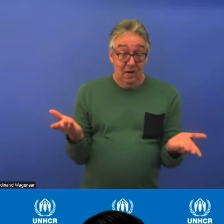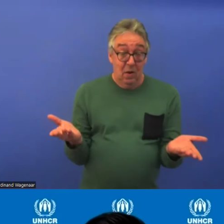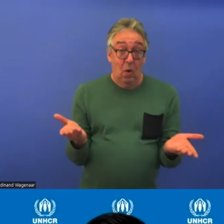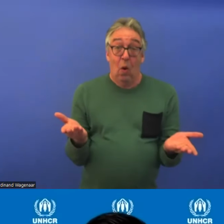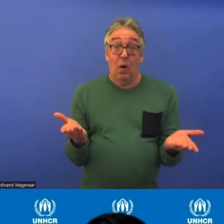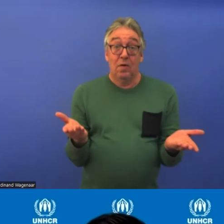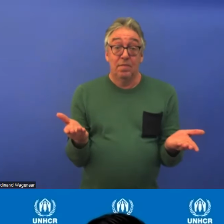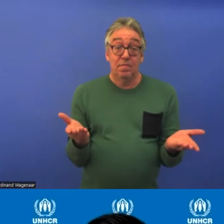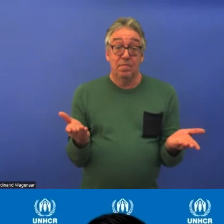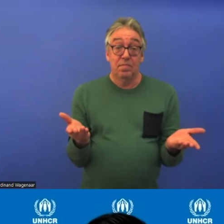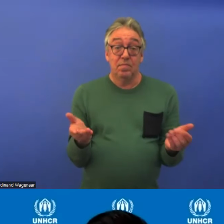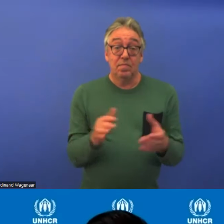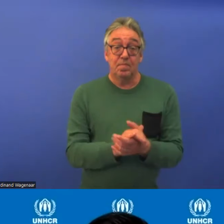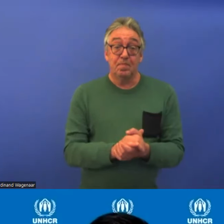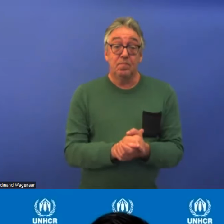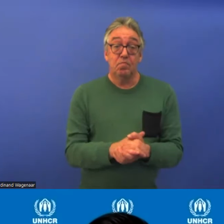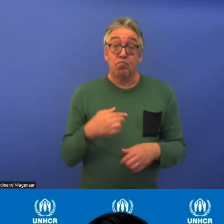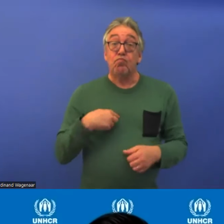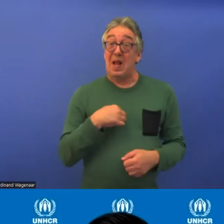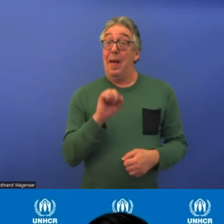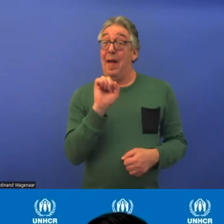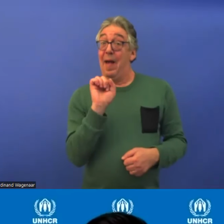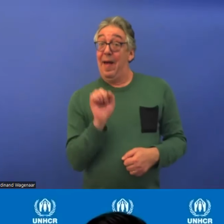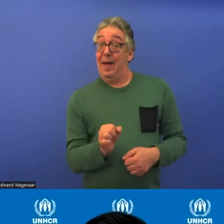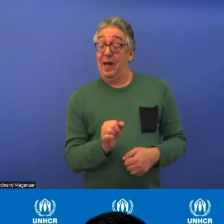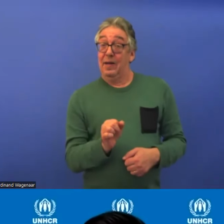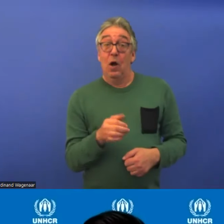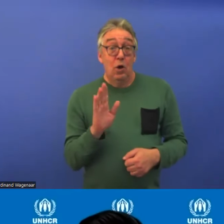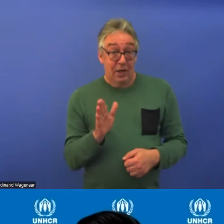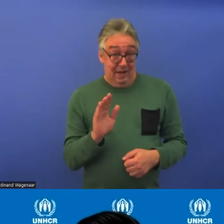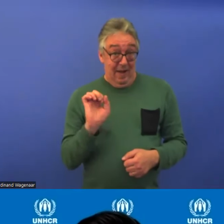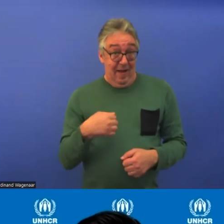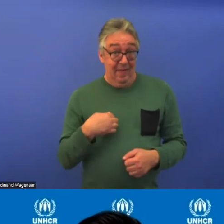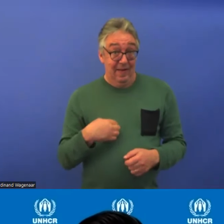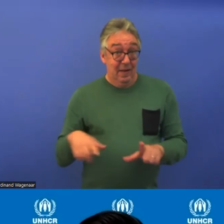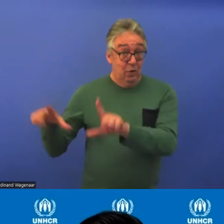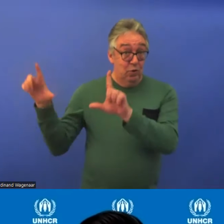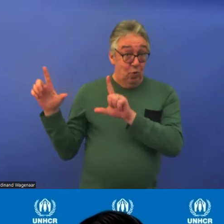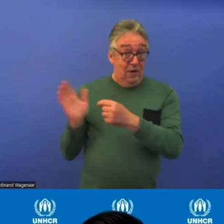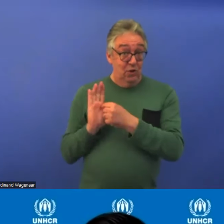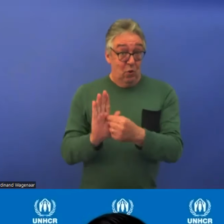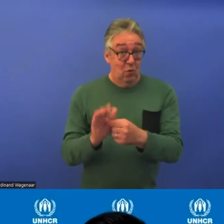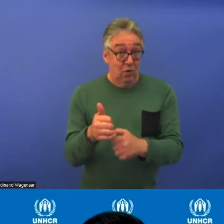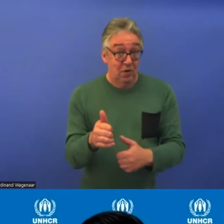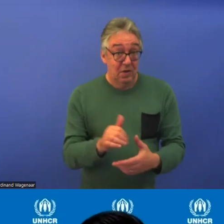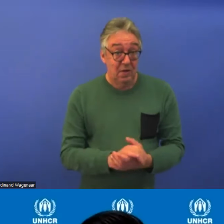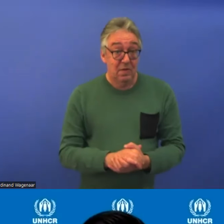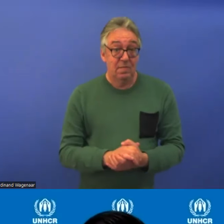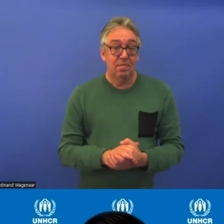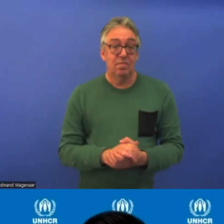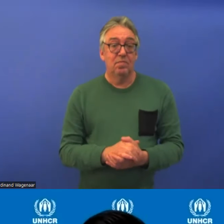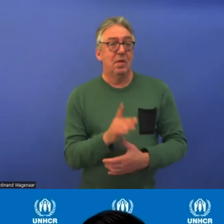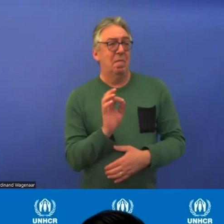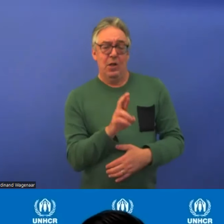the guidance, the guiding questions. Should I share my screen? So would that I help? think